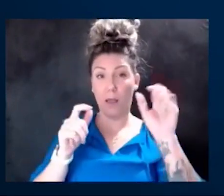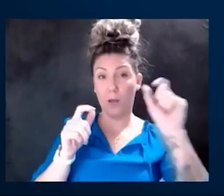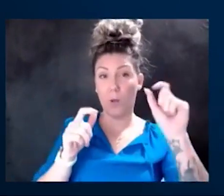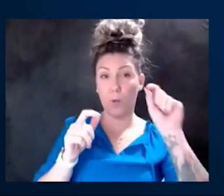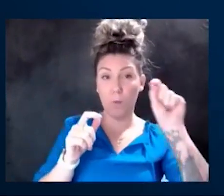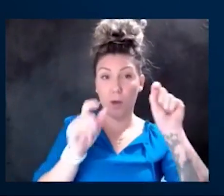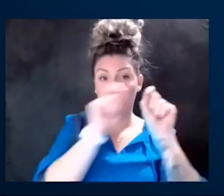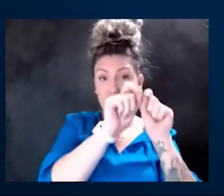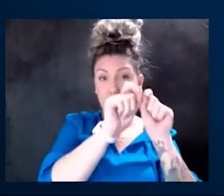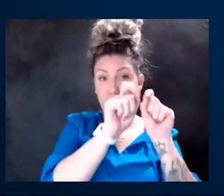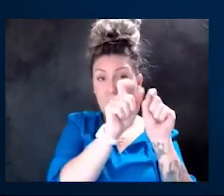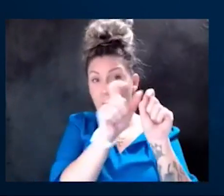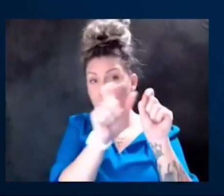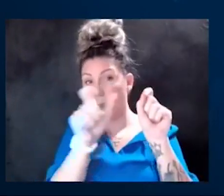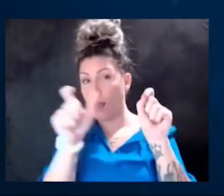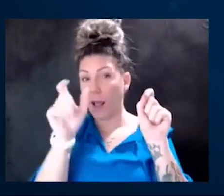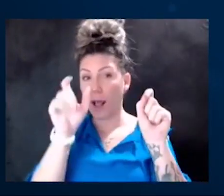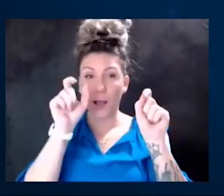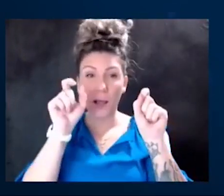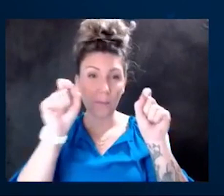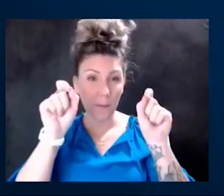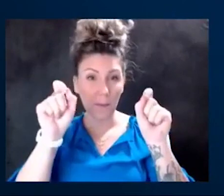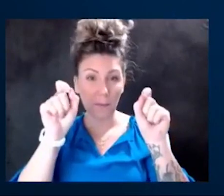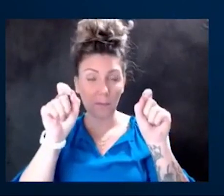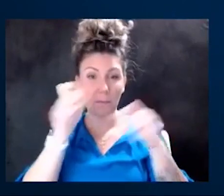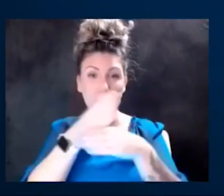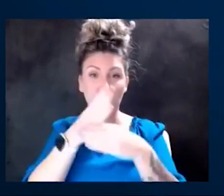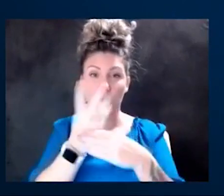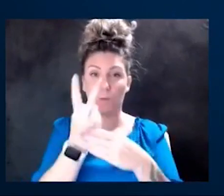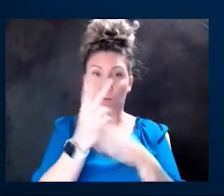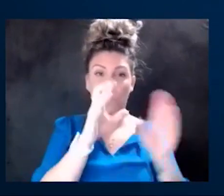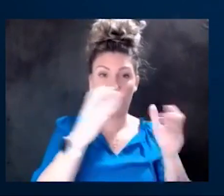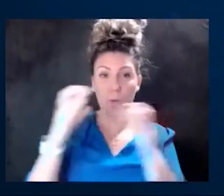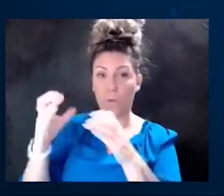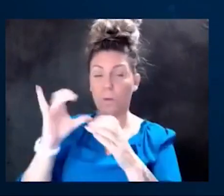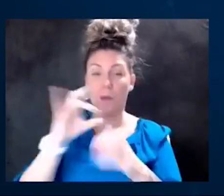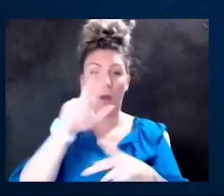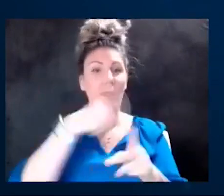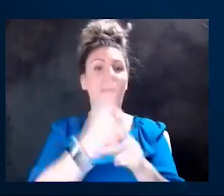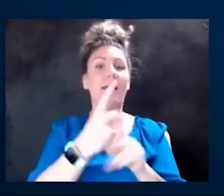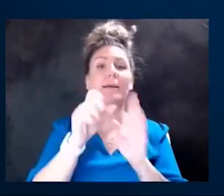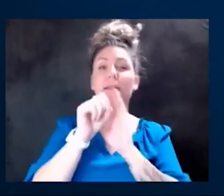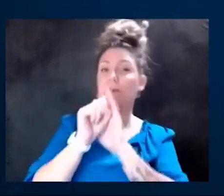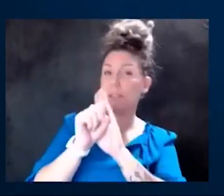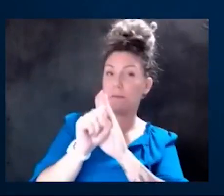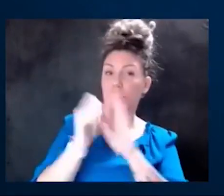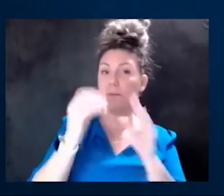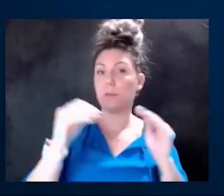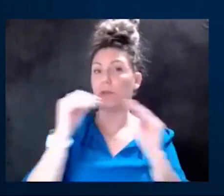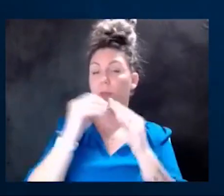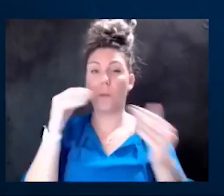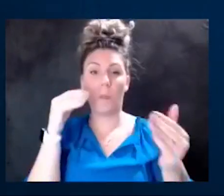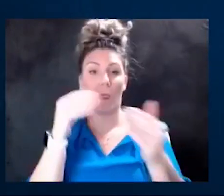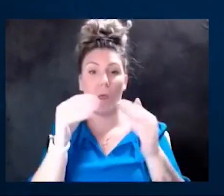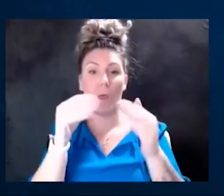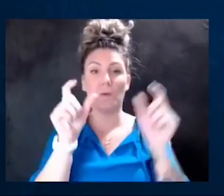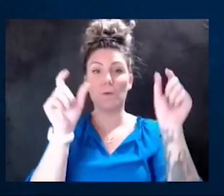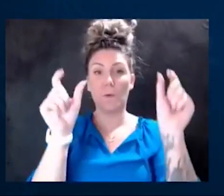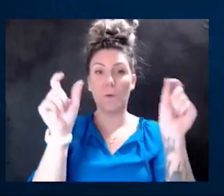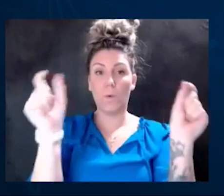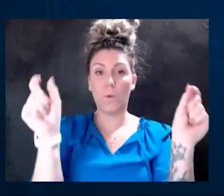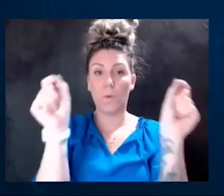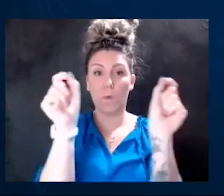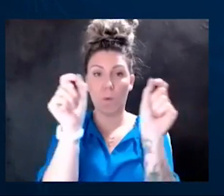more the gap between the two groups who experience those kinds of symptoms. The closer the two dots are together, it means